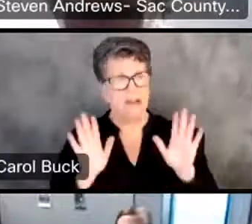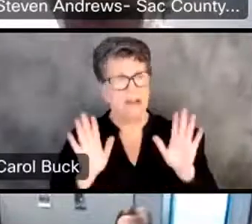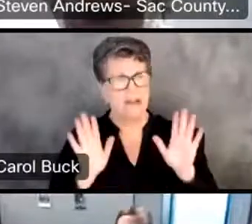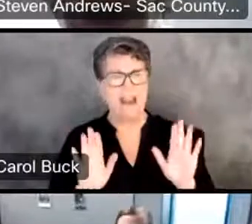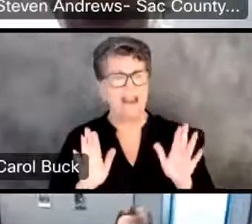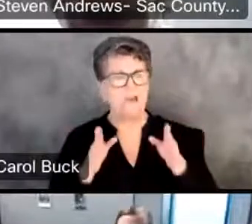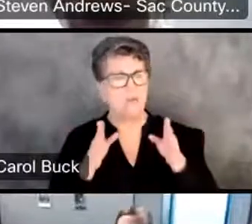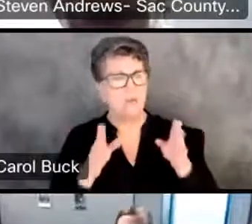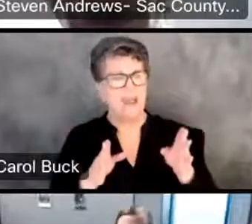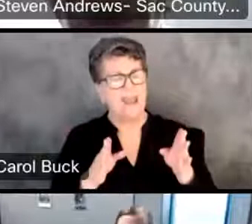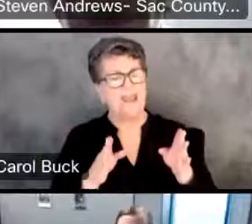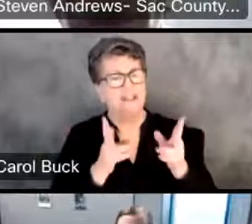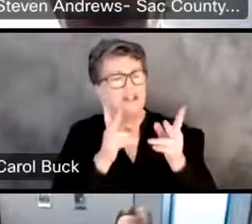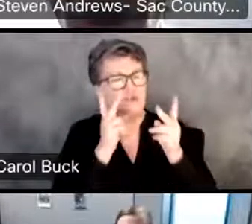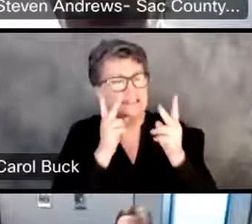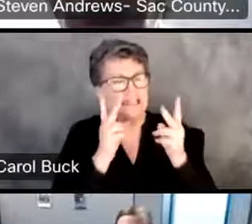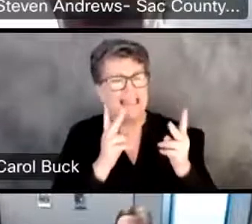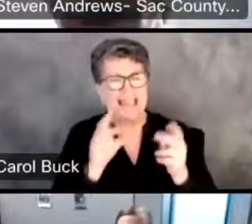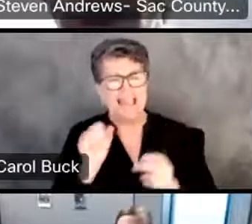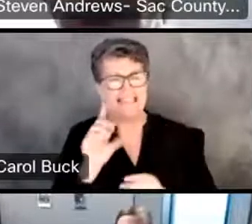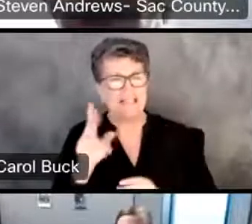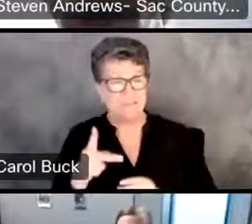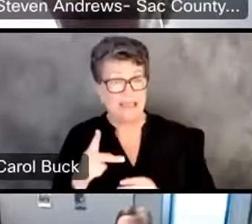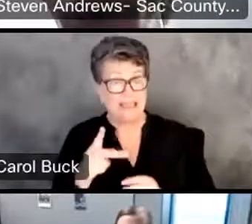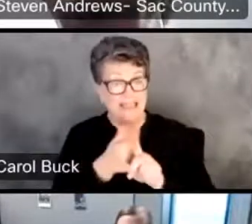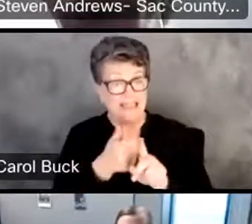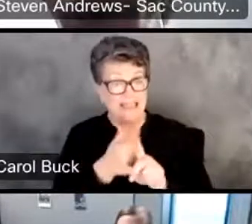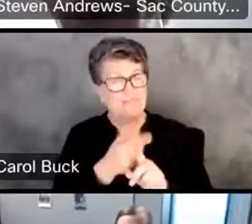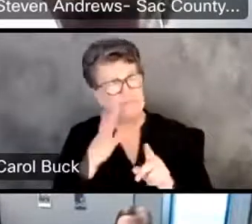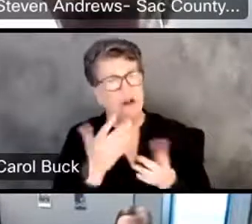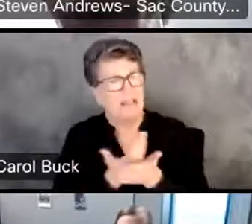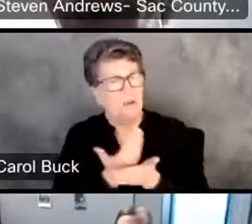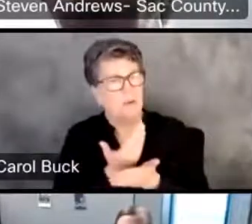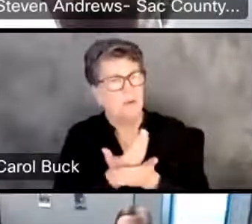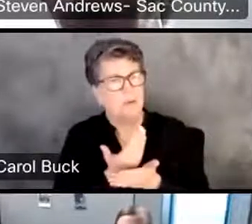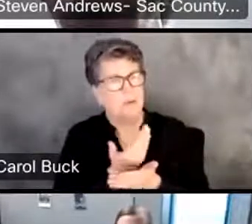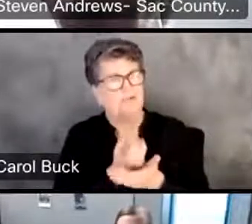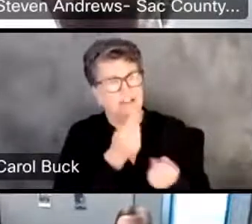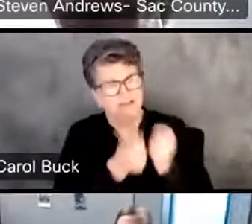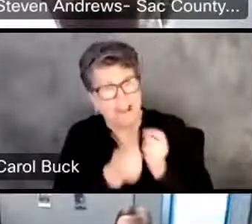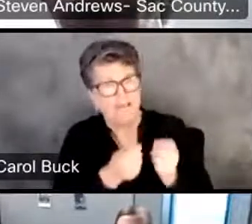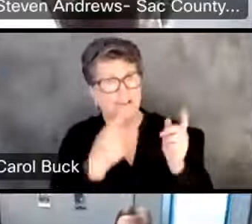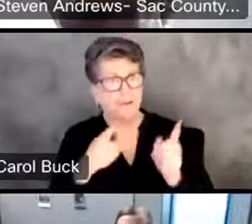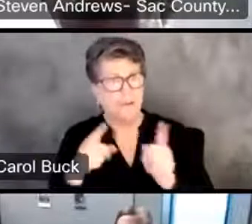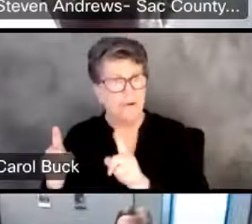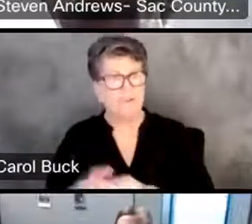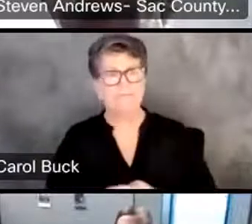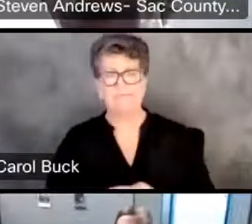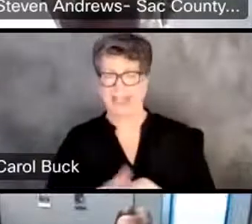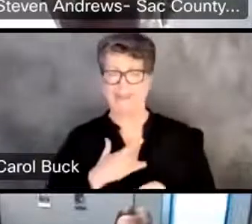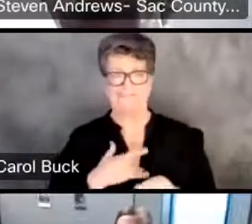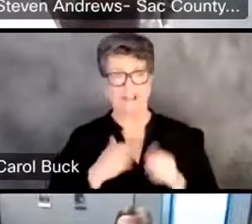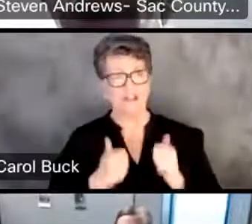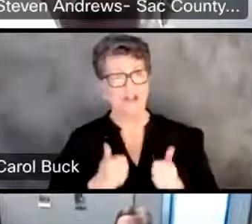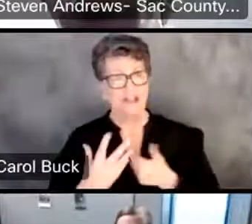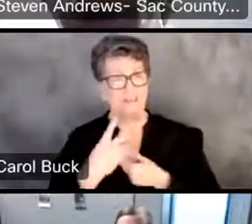way to kind of see that SDP has been fairly new and a lot of changes going on, and it feels good to be part of